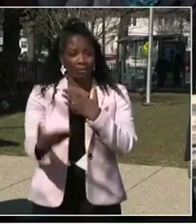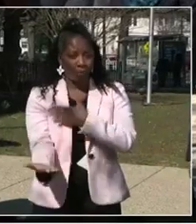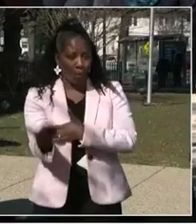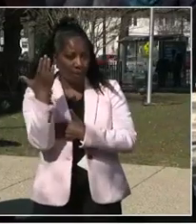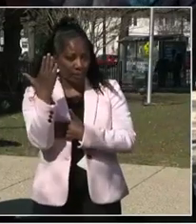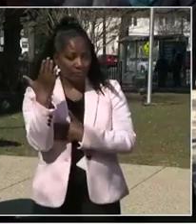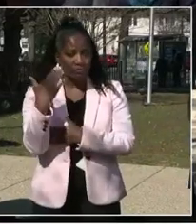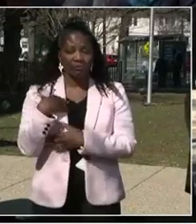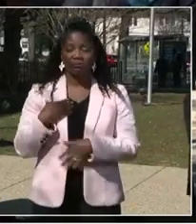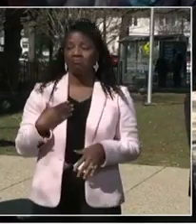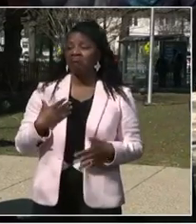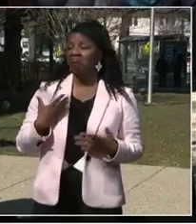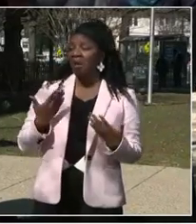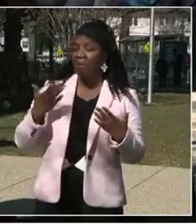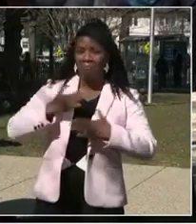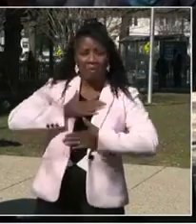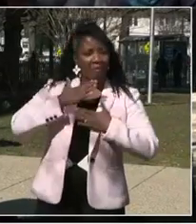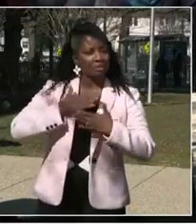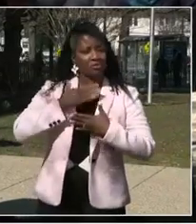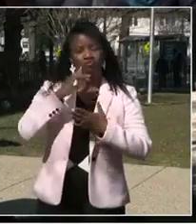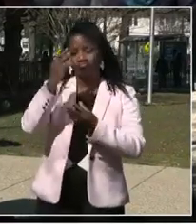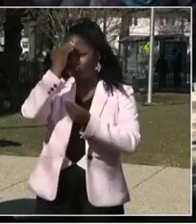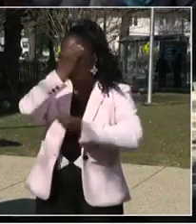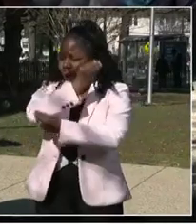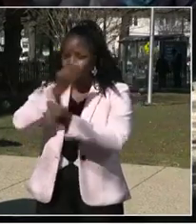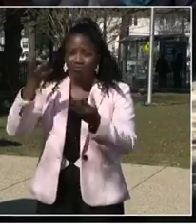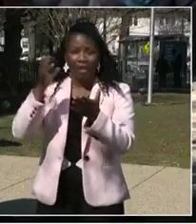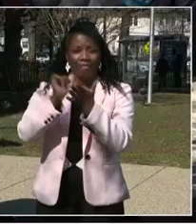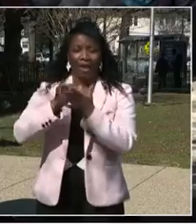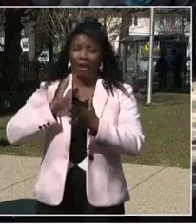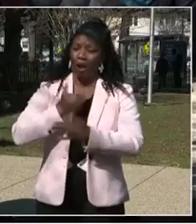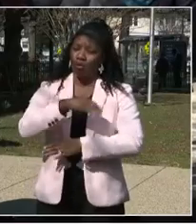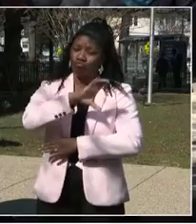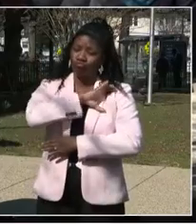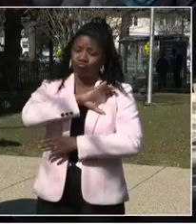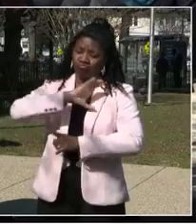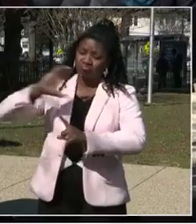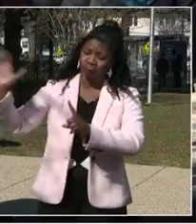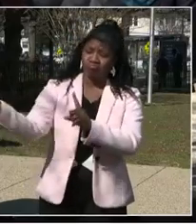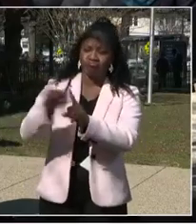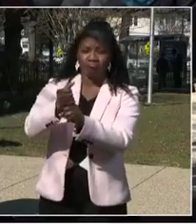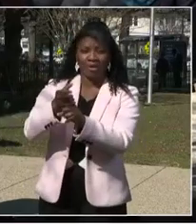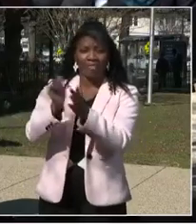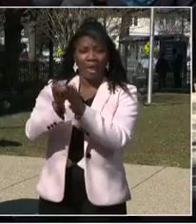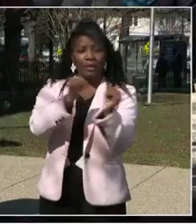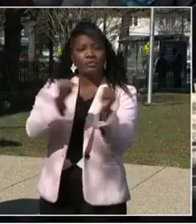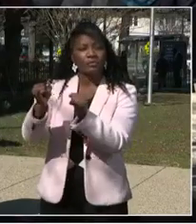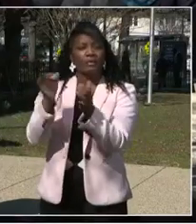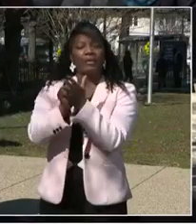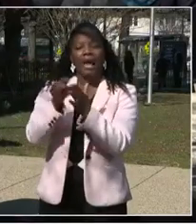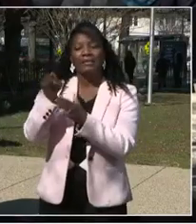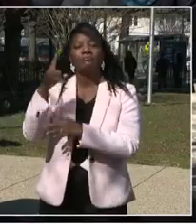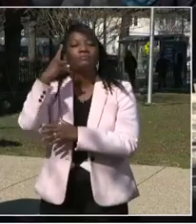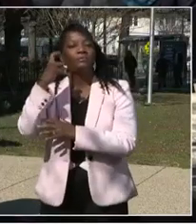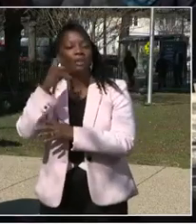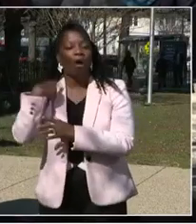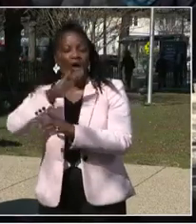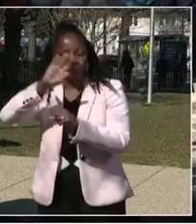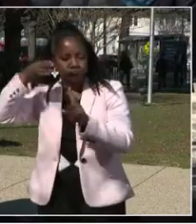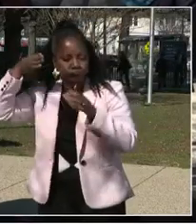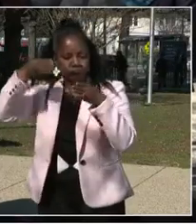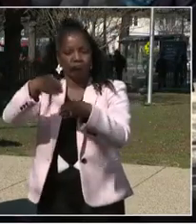report that law enforcement teams arrested that individual who is suspected of targeting